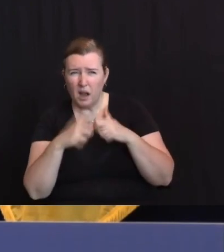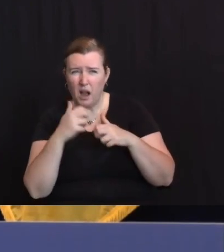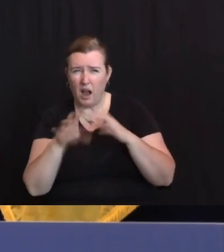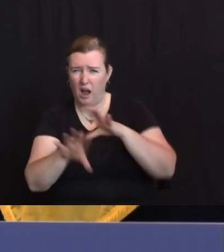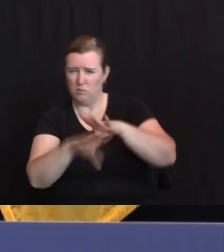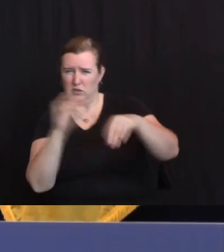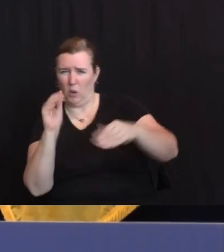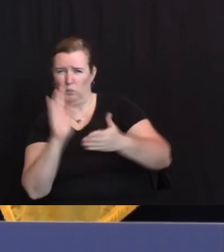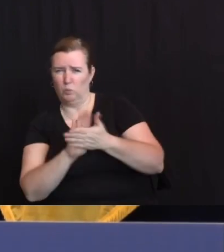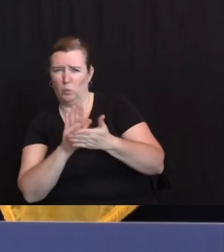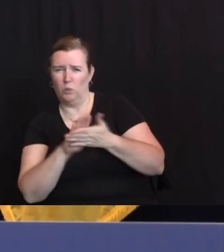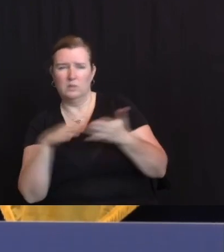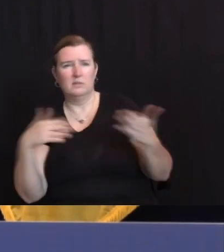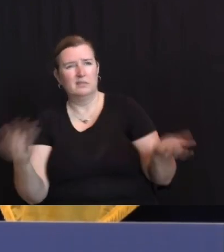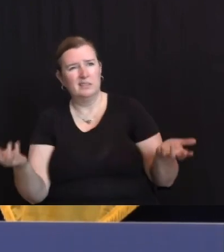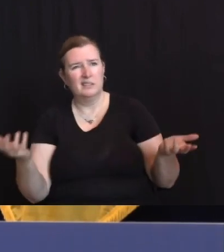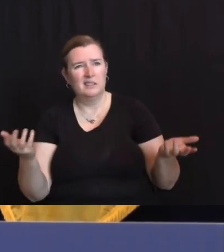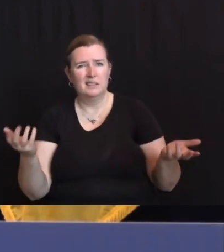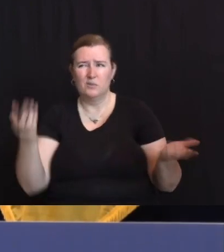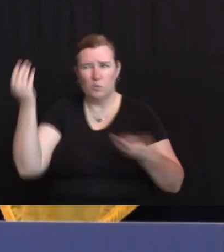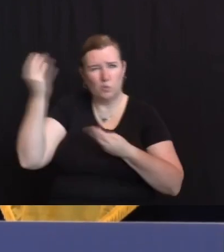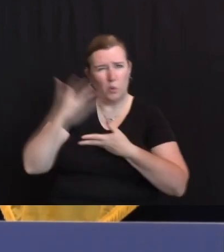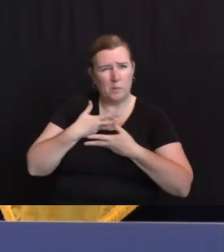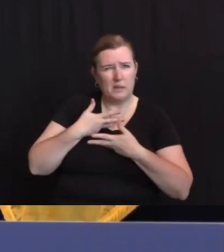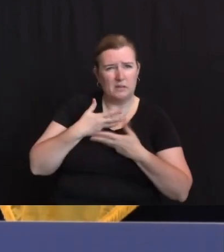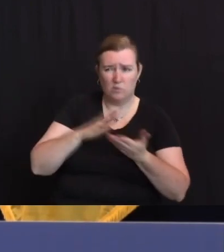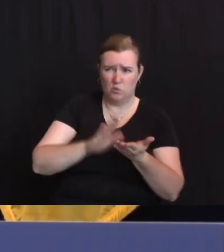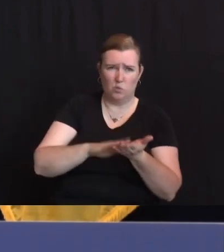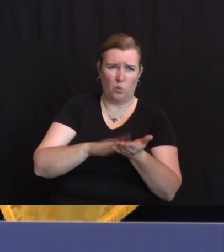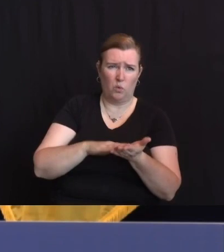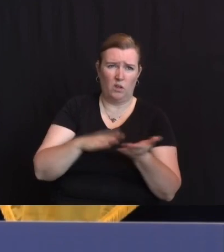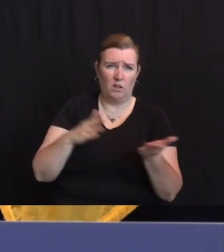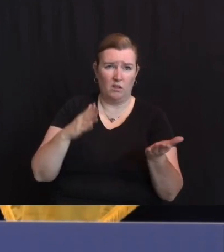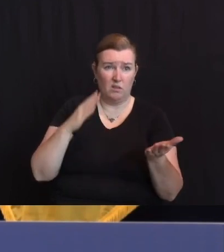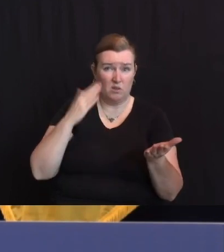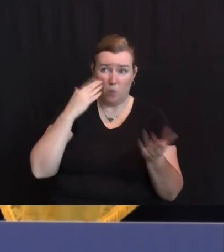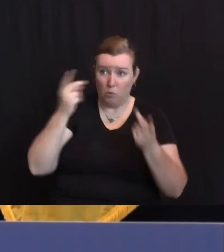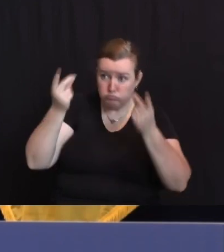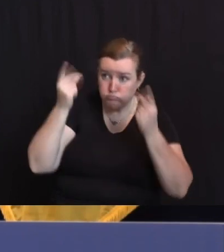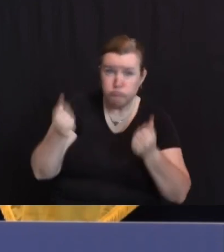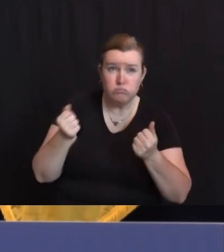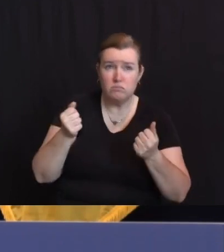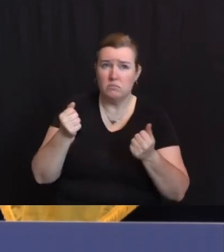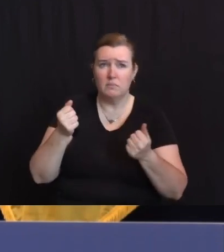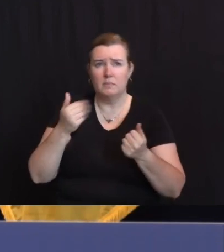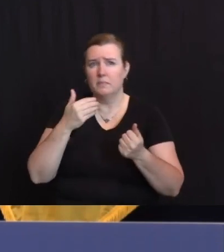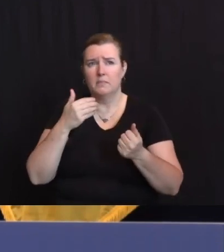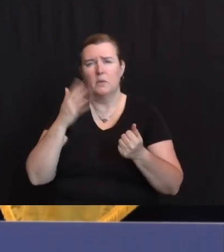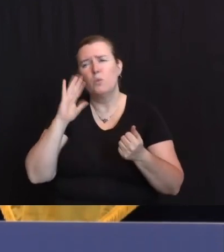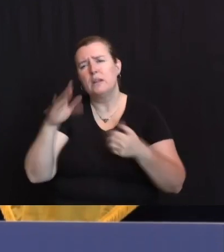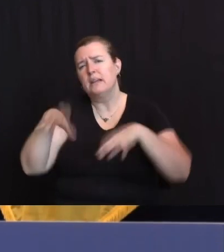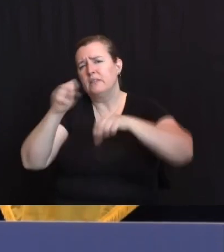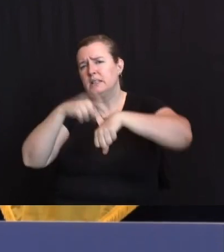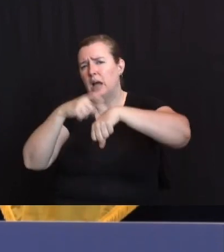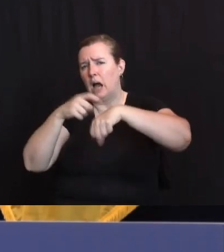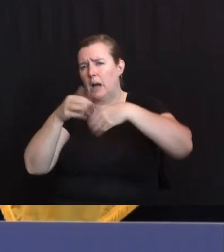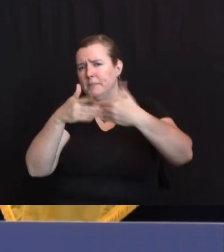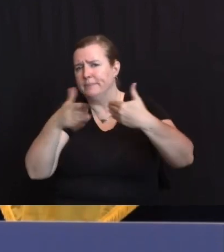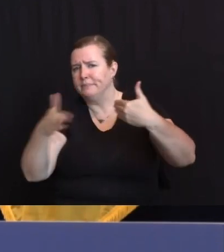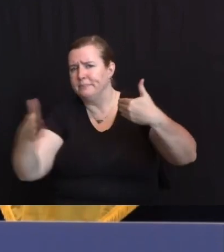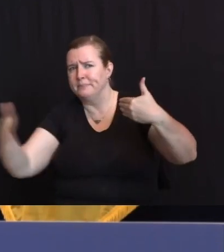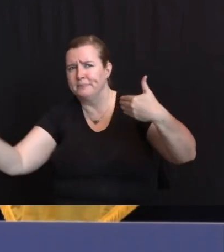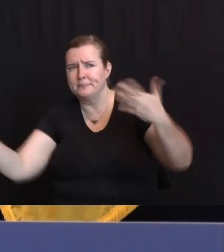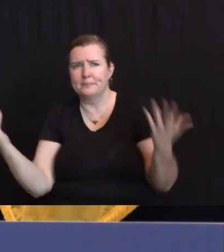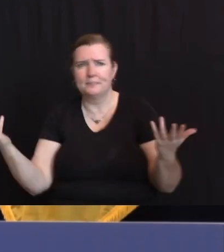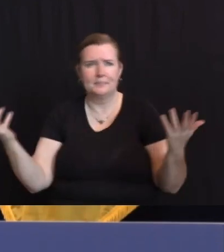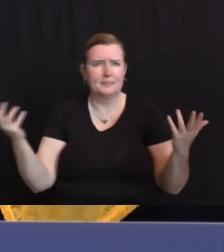said that it would take some time for school-related issues to show up. Thanks. Dustin, literally the last sentence you spoke, I didn't quite